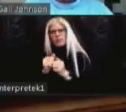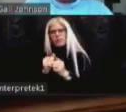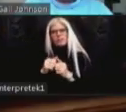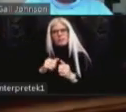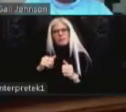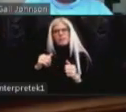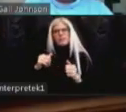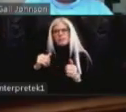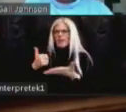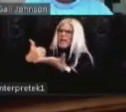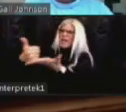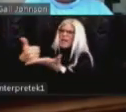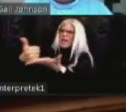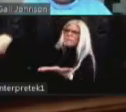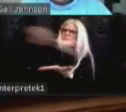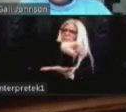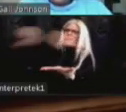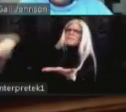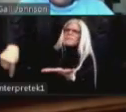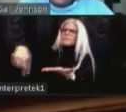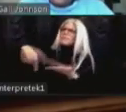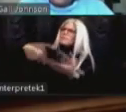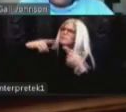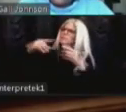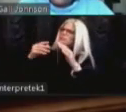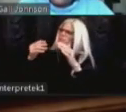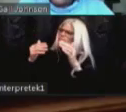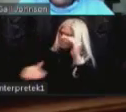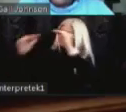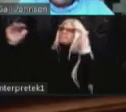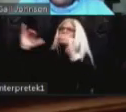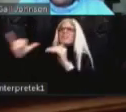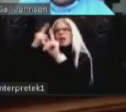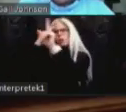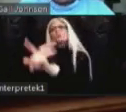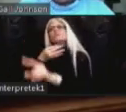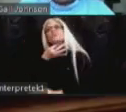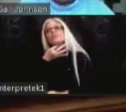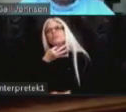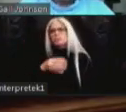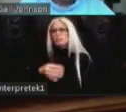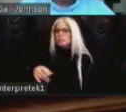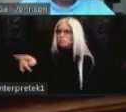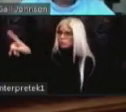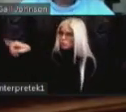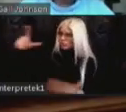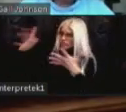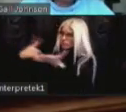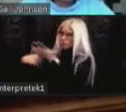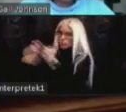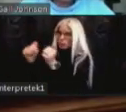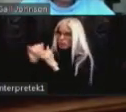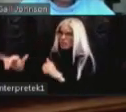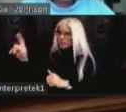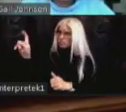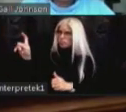help achieve these goals. And so have you all had a discussion about that yet? You know, have